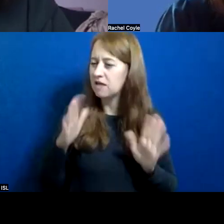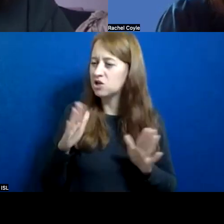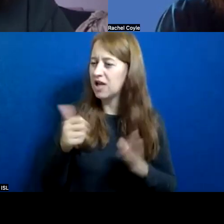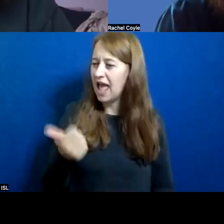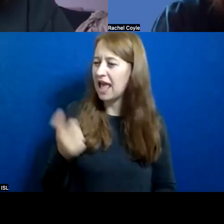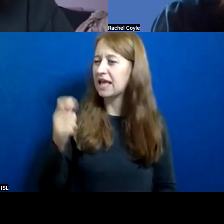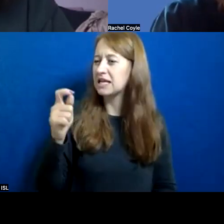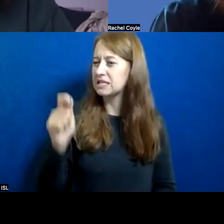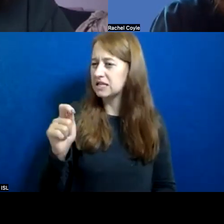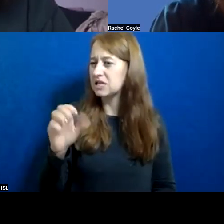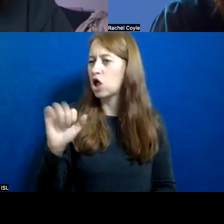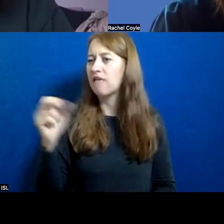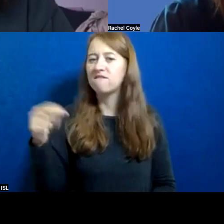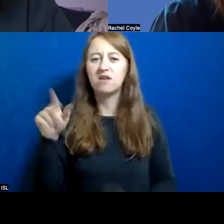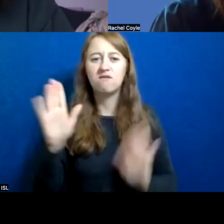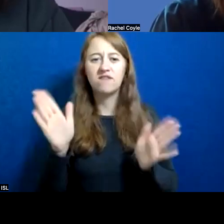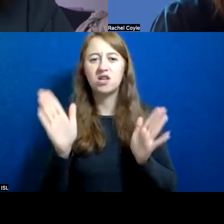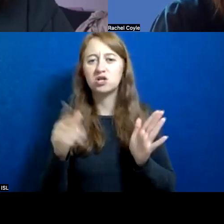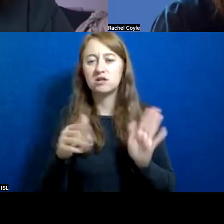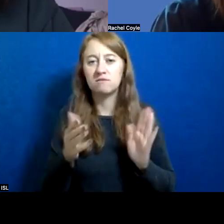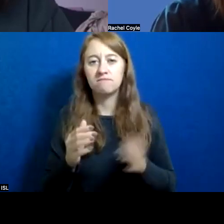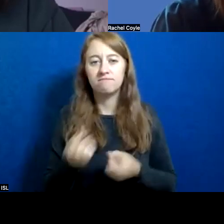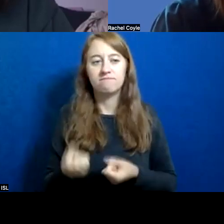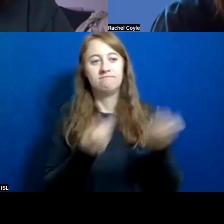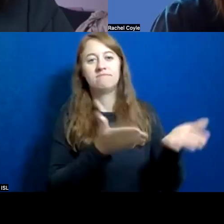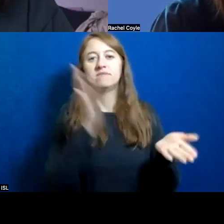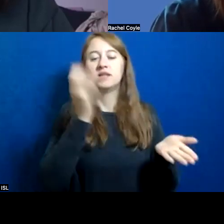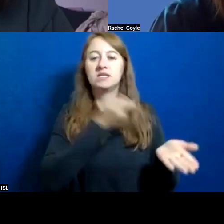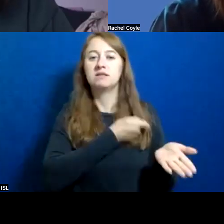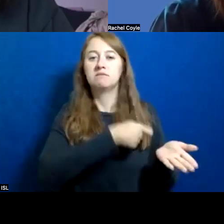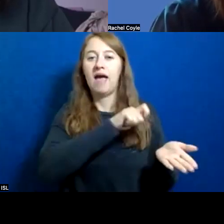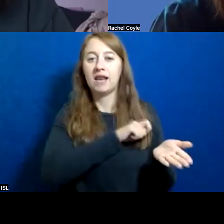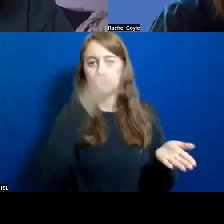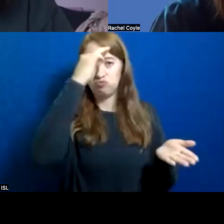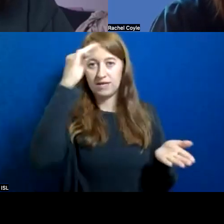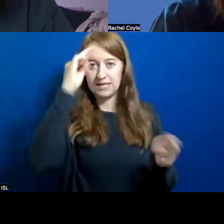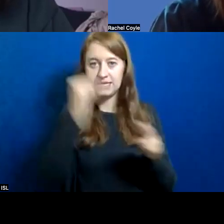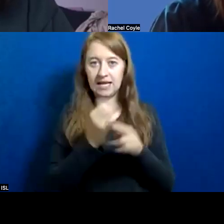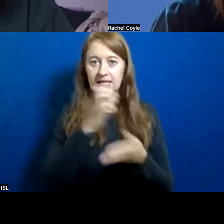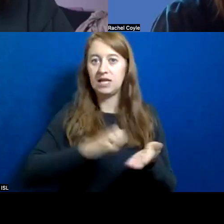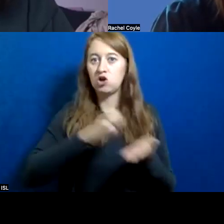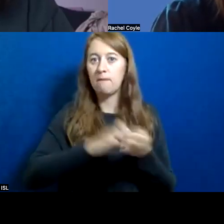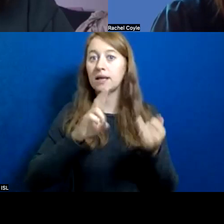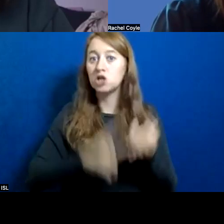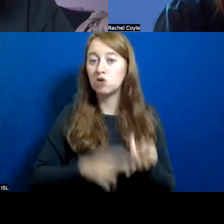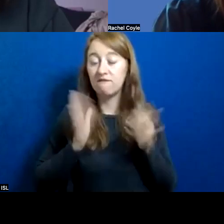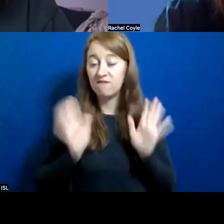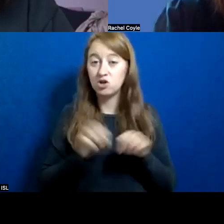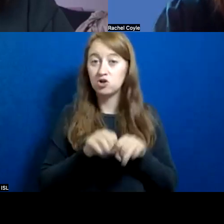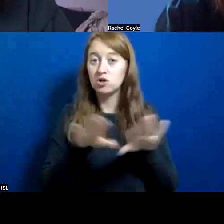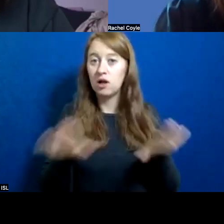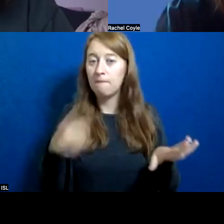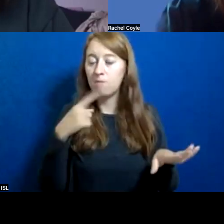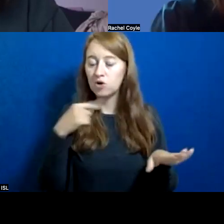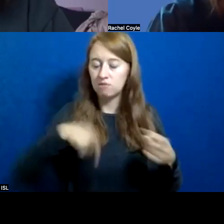80,000 signatures that we delivered to the Spanish presidency of the EU. I will circulate it, but it's important to harmonize standards across